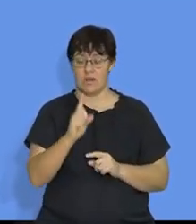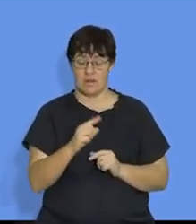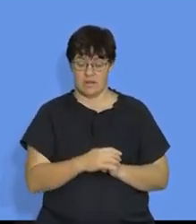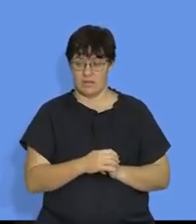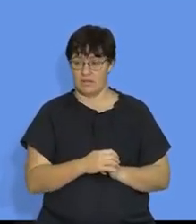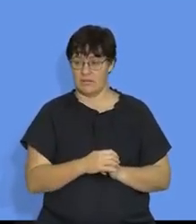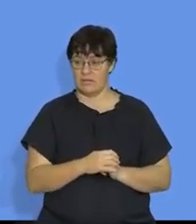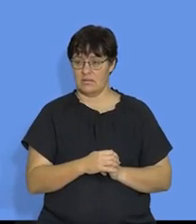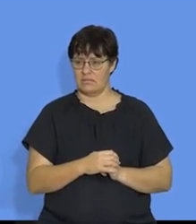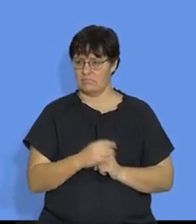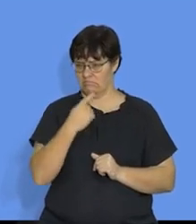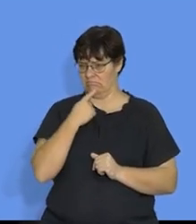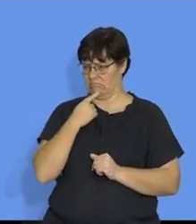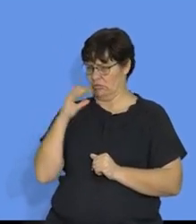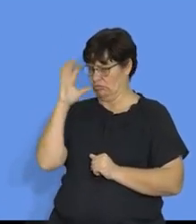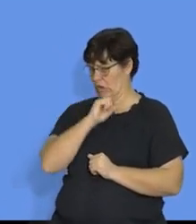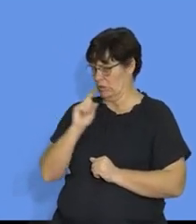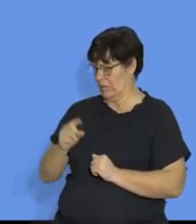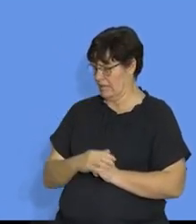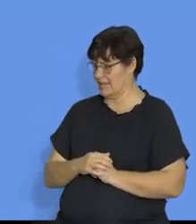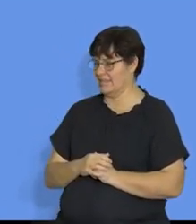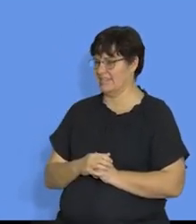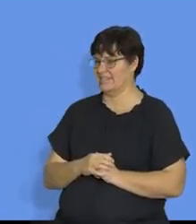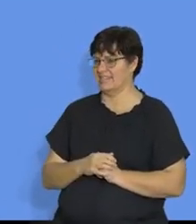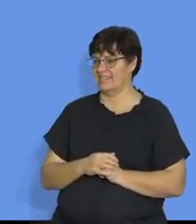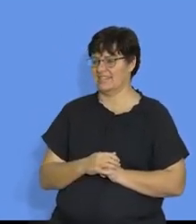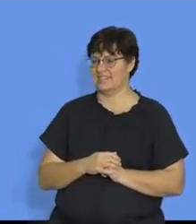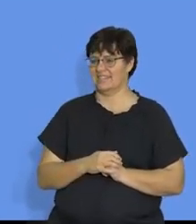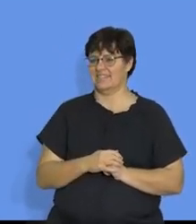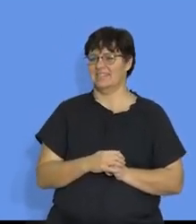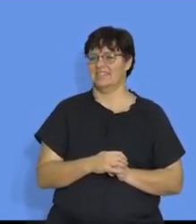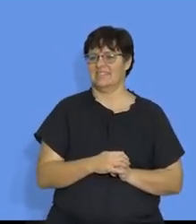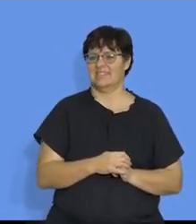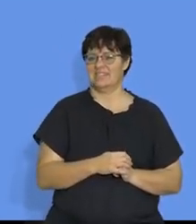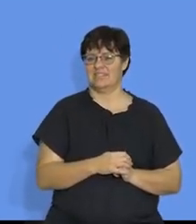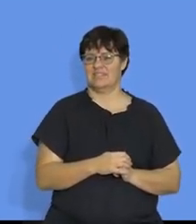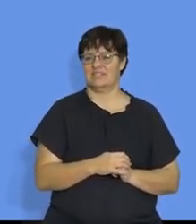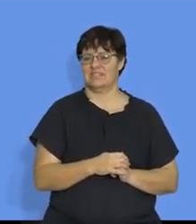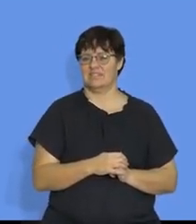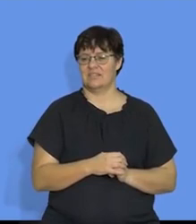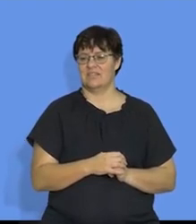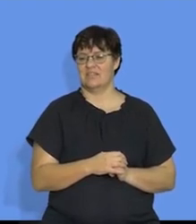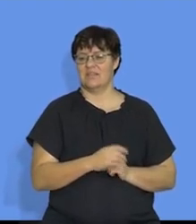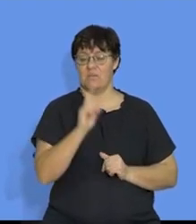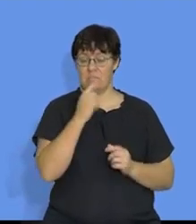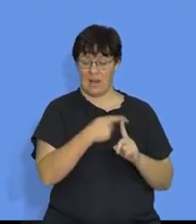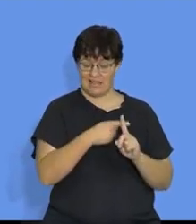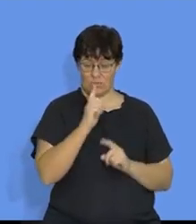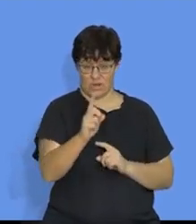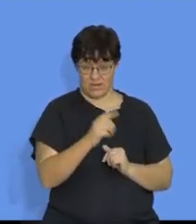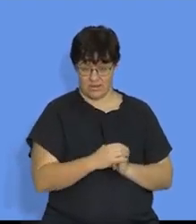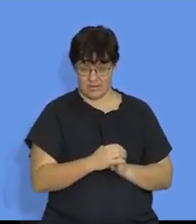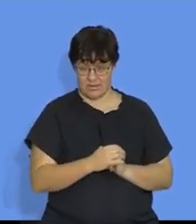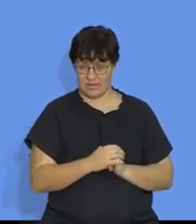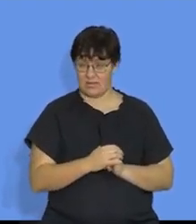1. Sorry, that looks like a weird one. Let us fix that for all of us. So it's going to be 2R plus